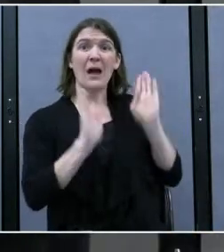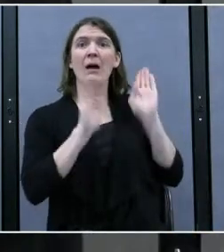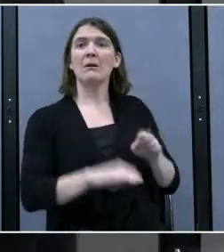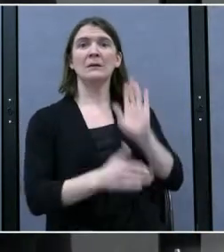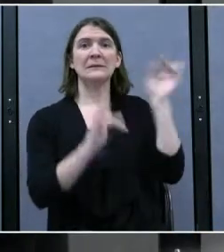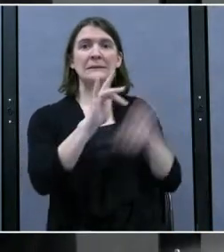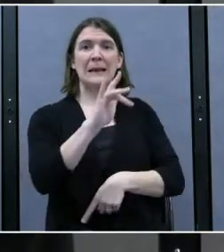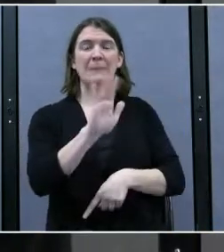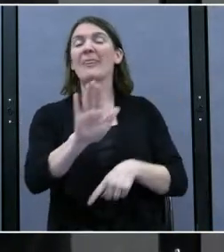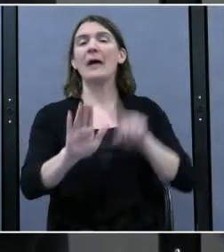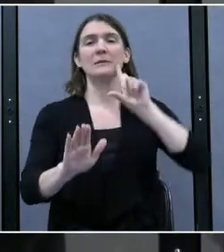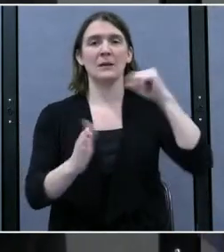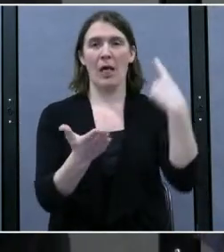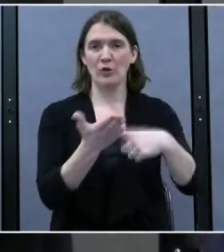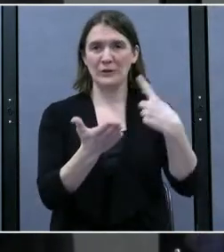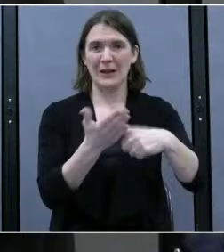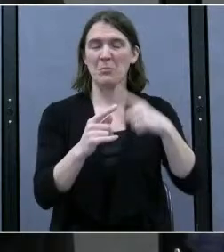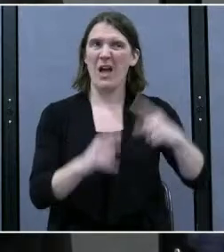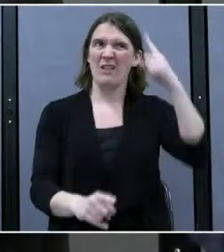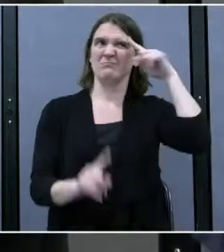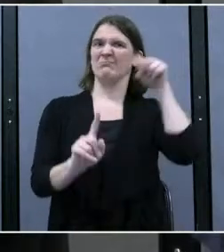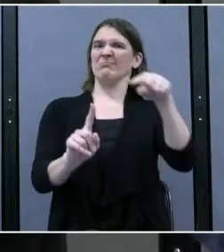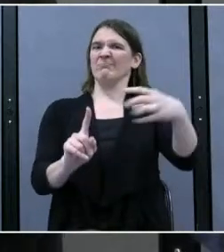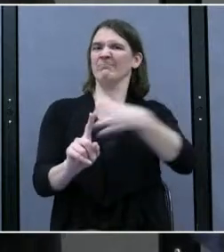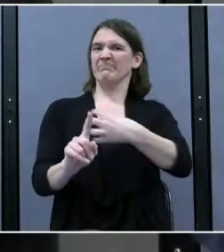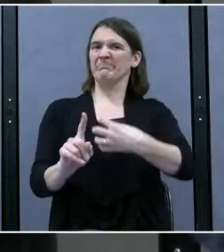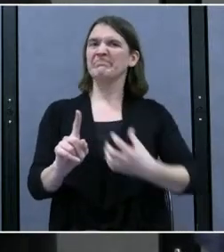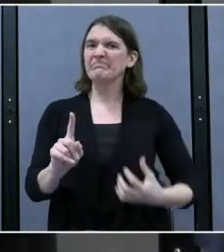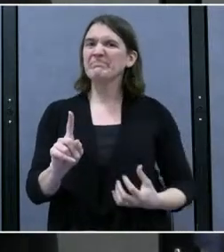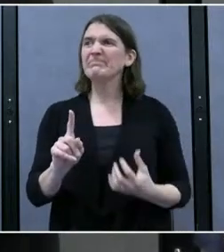that's a longer issue to discuss tonight, but